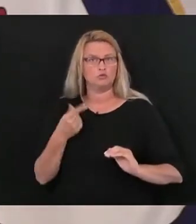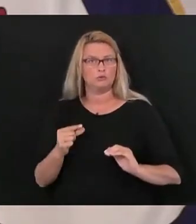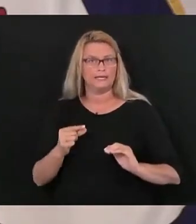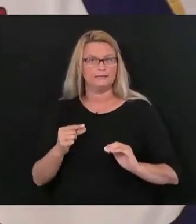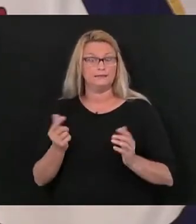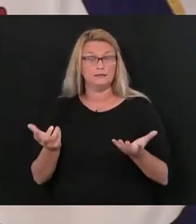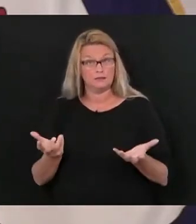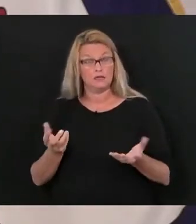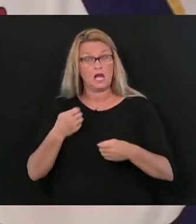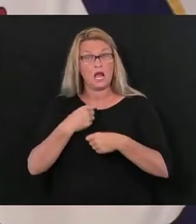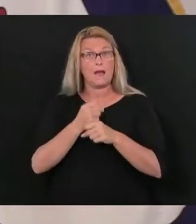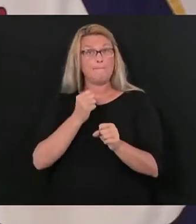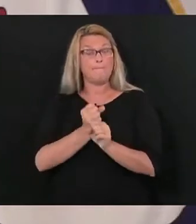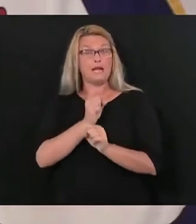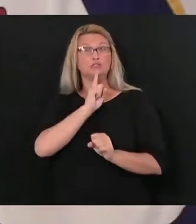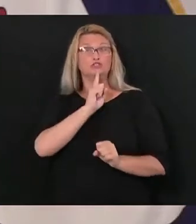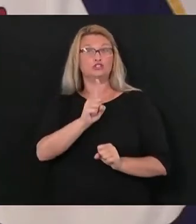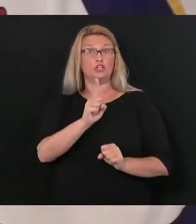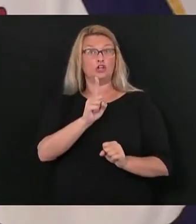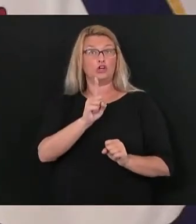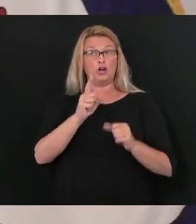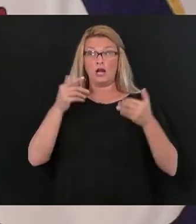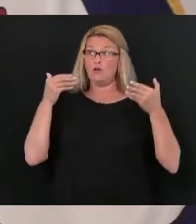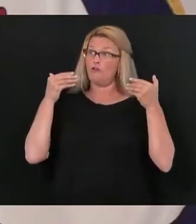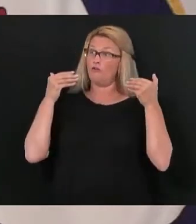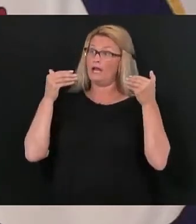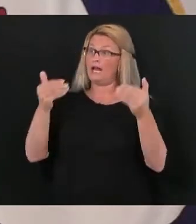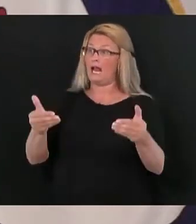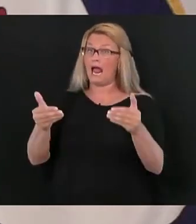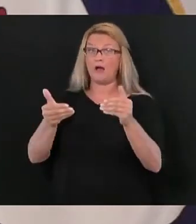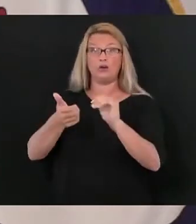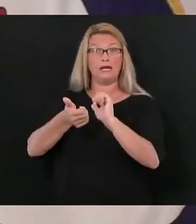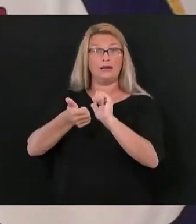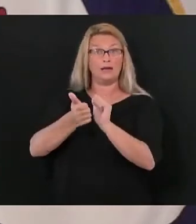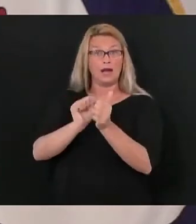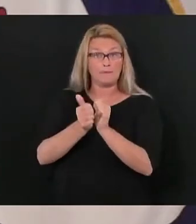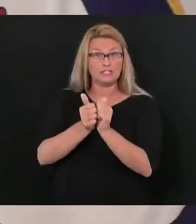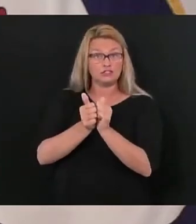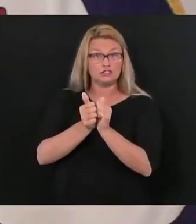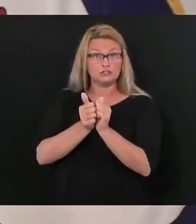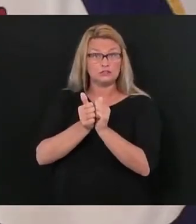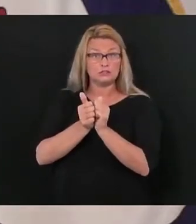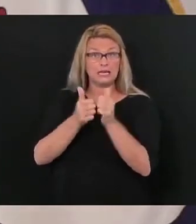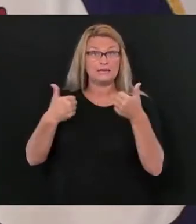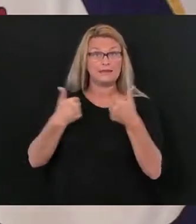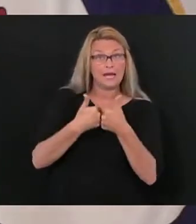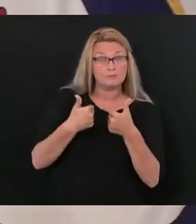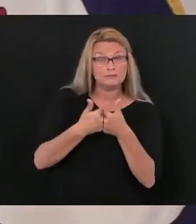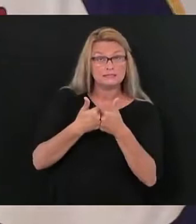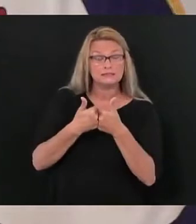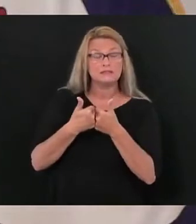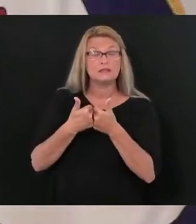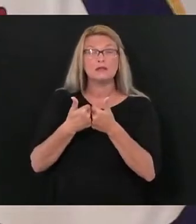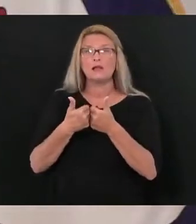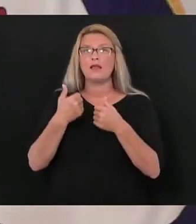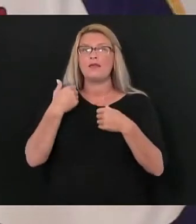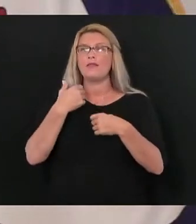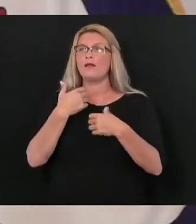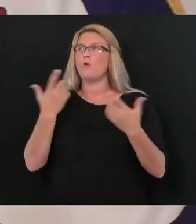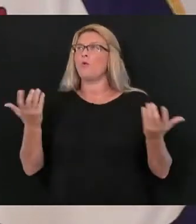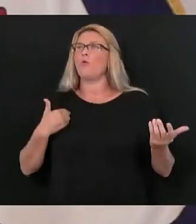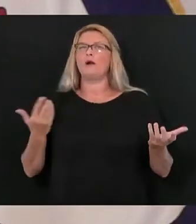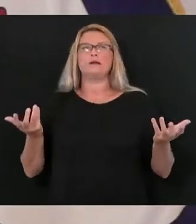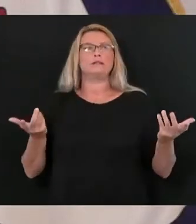assure that if we allowed competition, what could we do that would ensure us, that would have